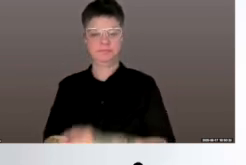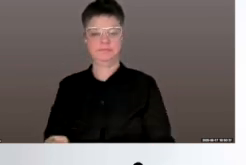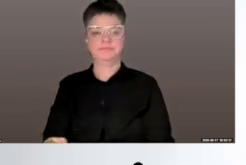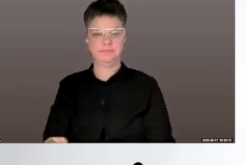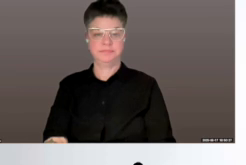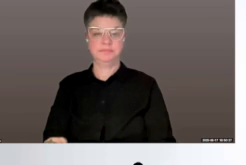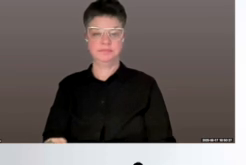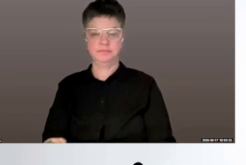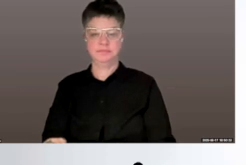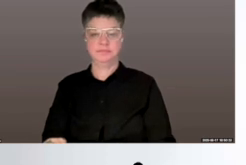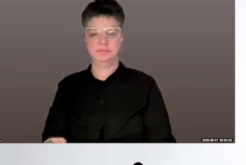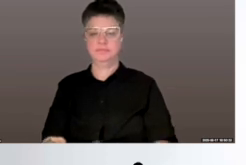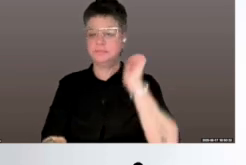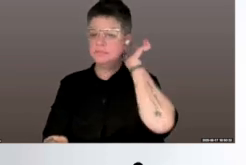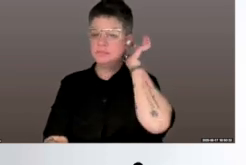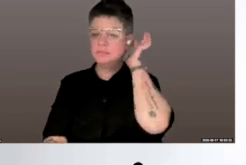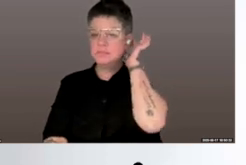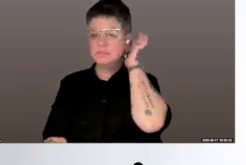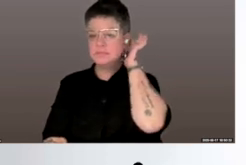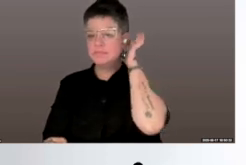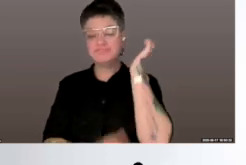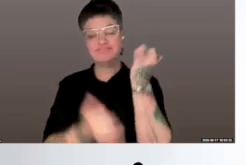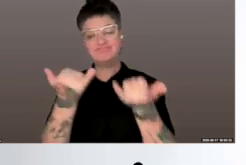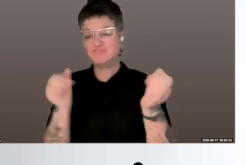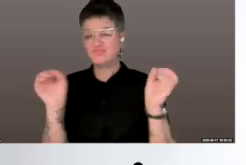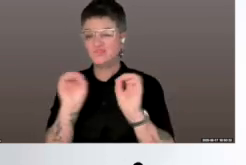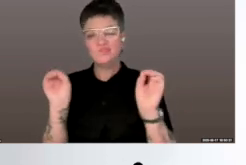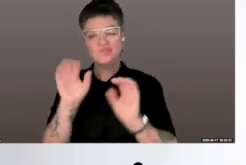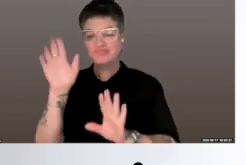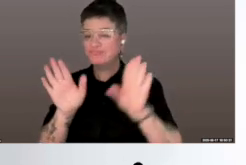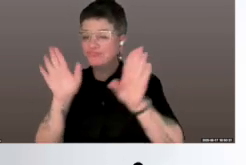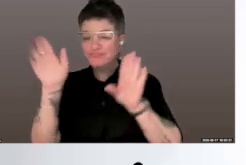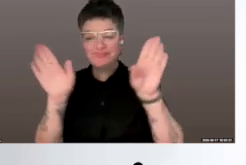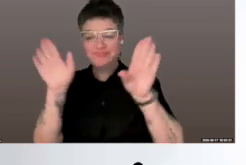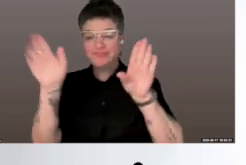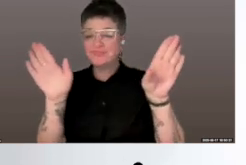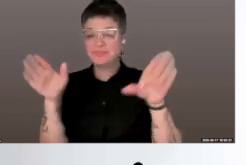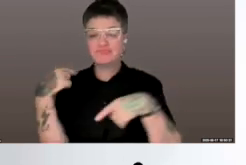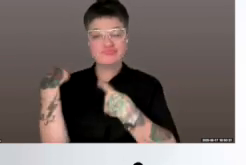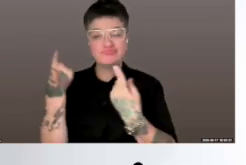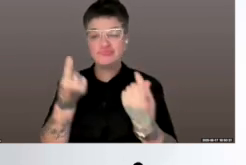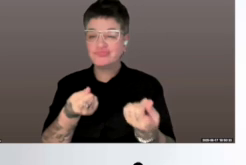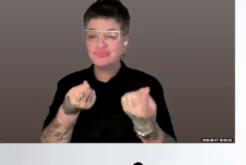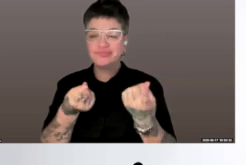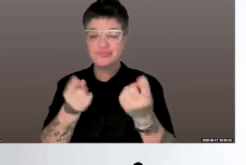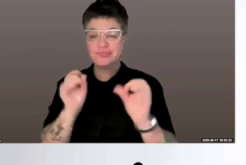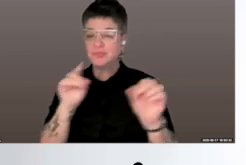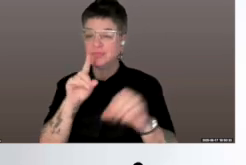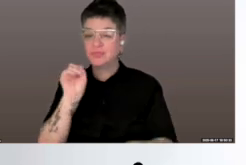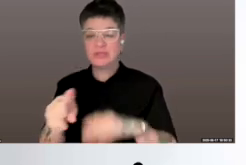cleantransportationincentives@arb.ca.gov. Please make sure to state your name, affiliation, if any, with your question or comment.